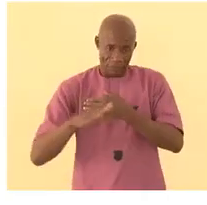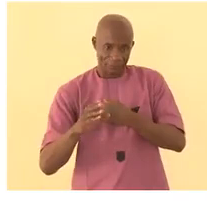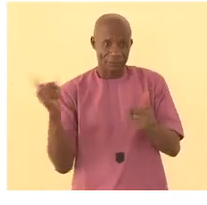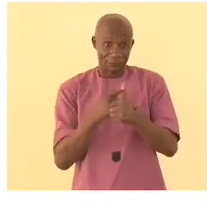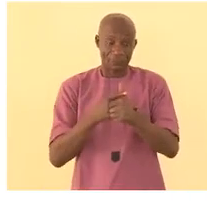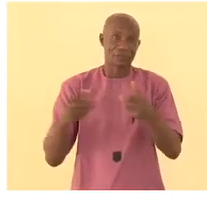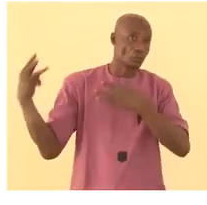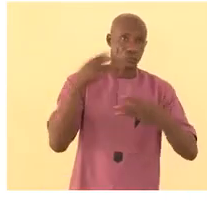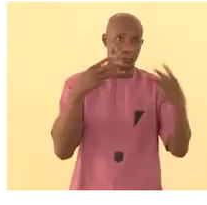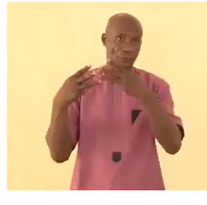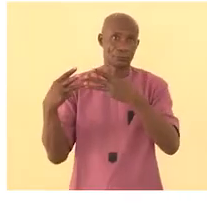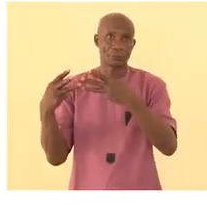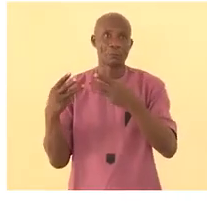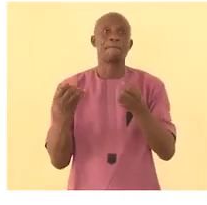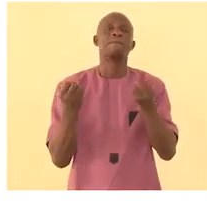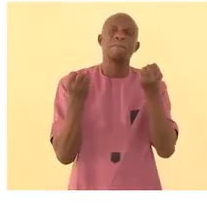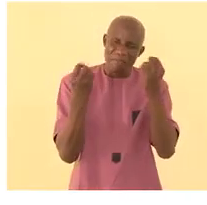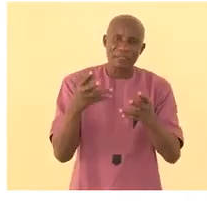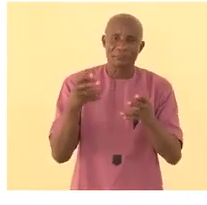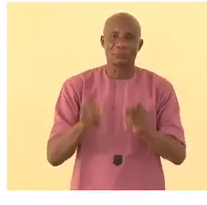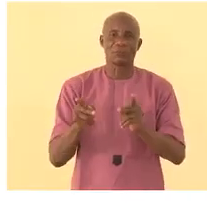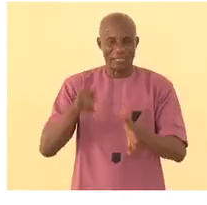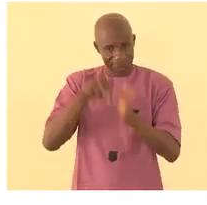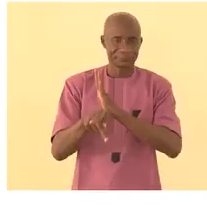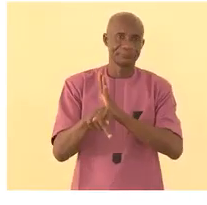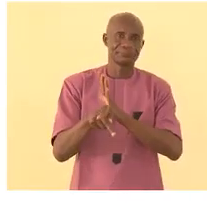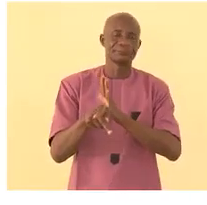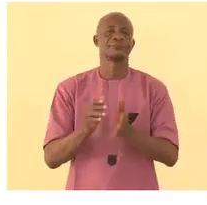After the First World War, untold number of human beings were killed.